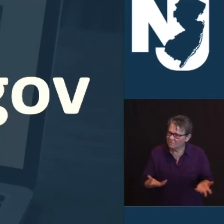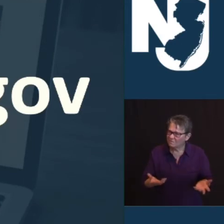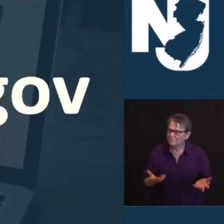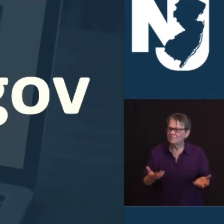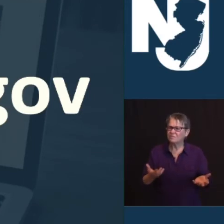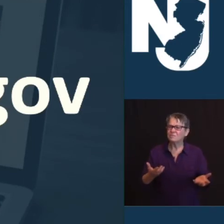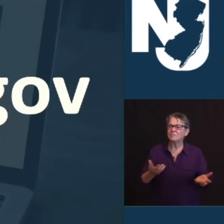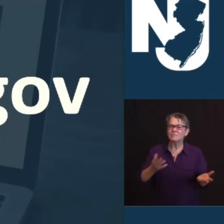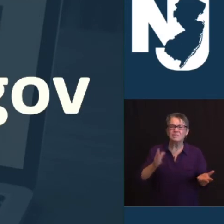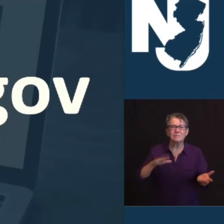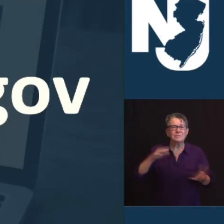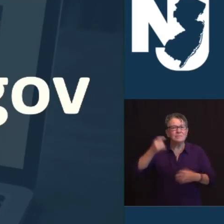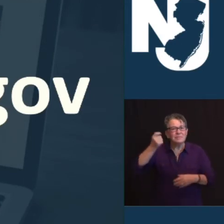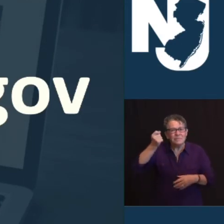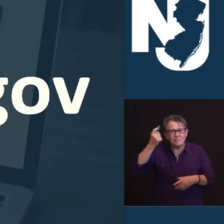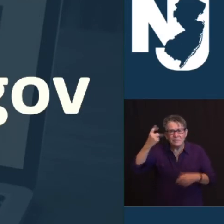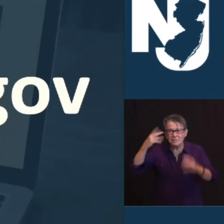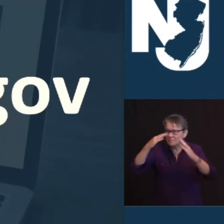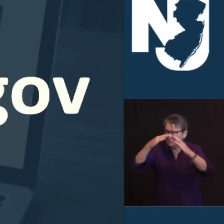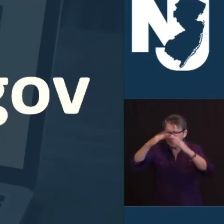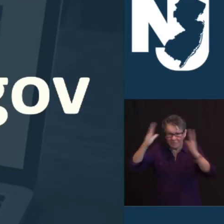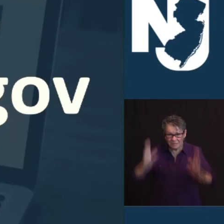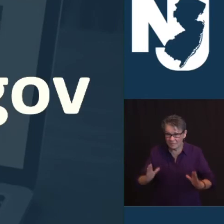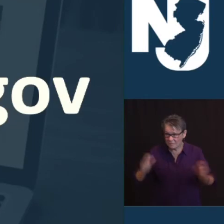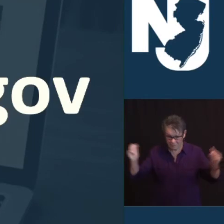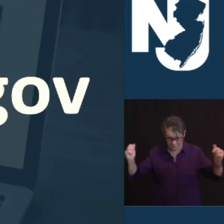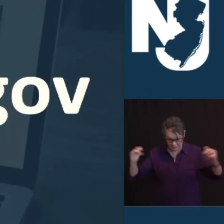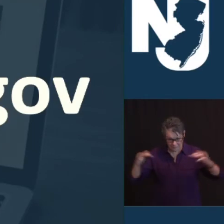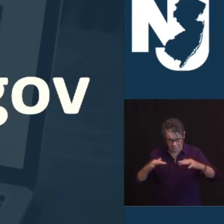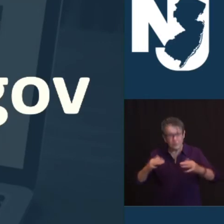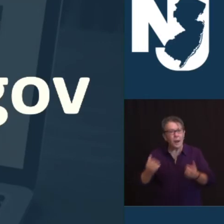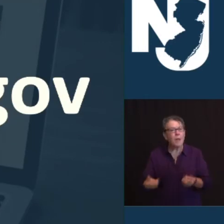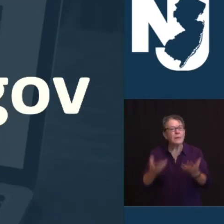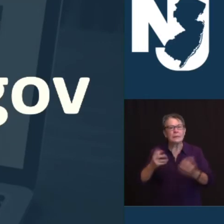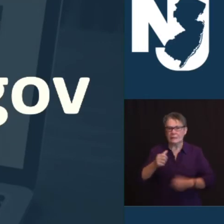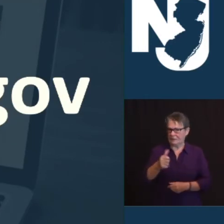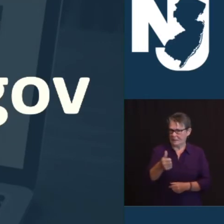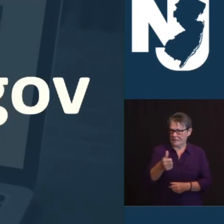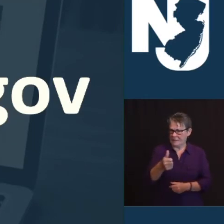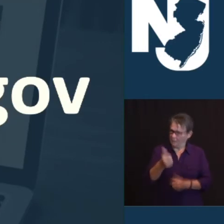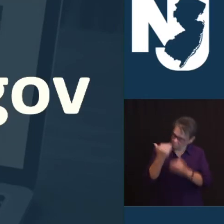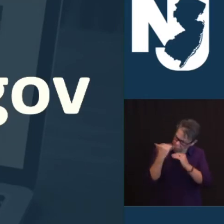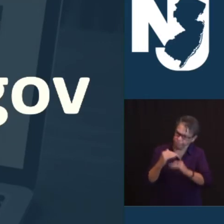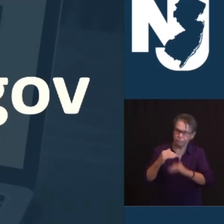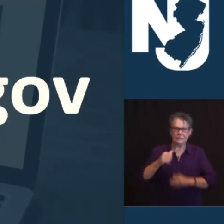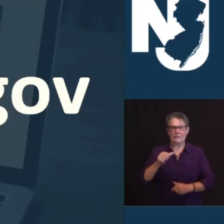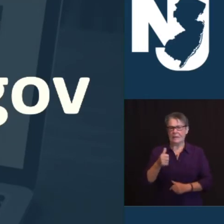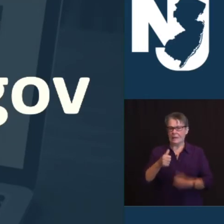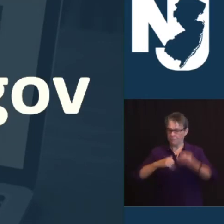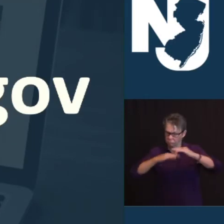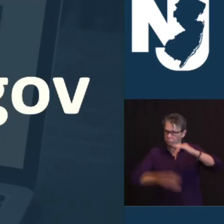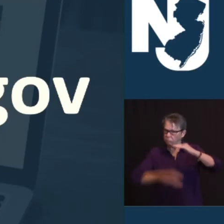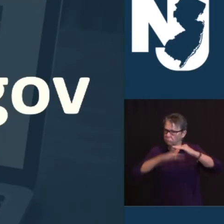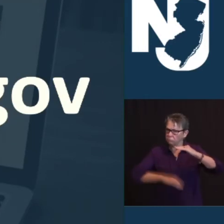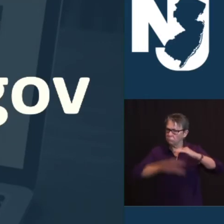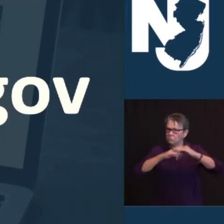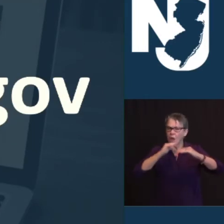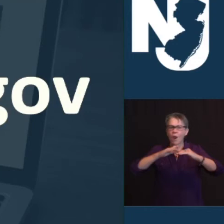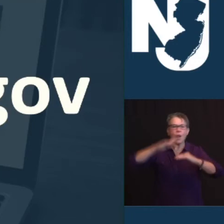reason, to slow this second wave and to save lives, but we can't do either unless we all commit to honoring this limit